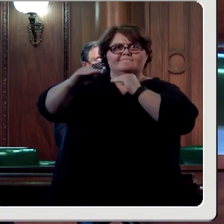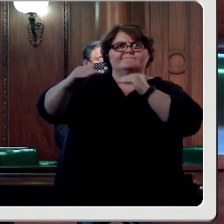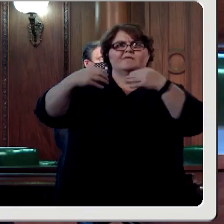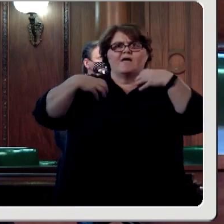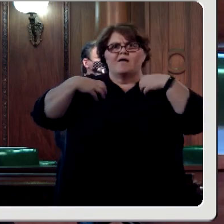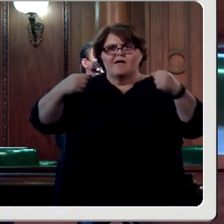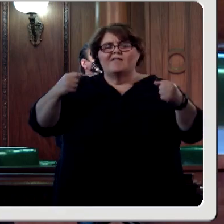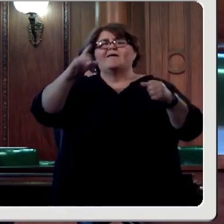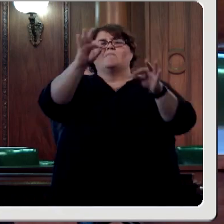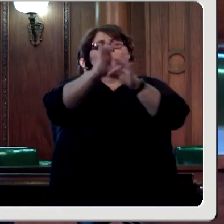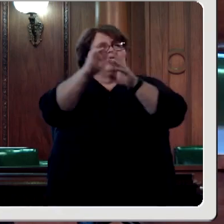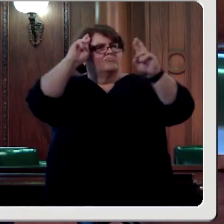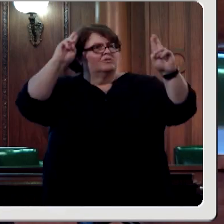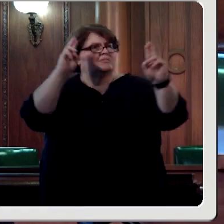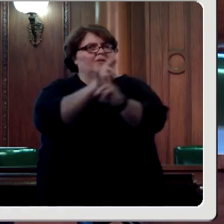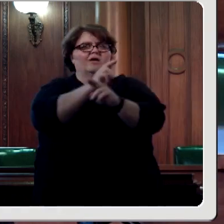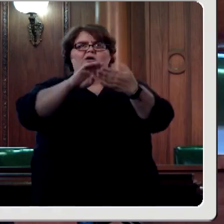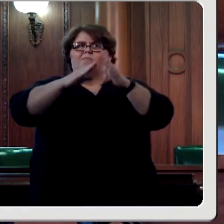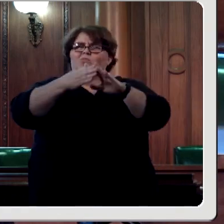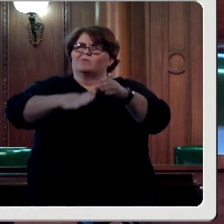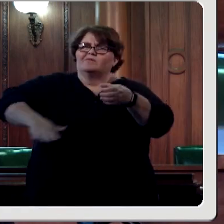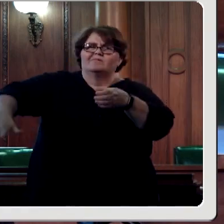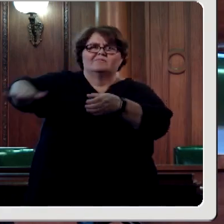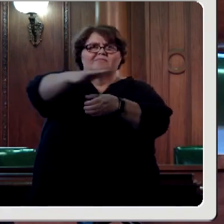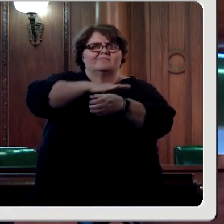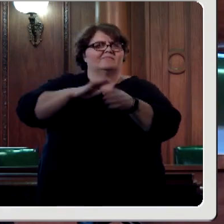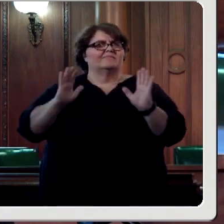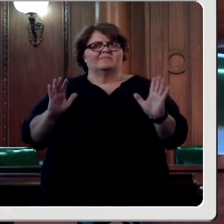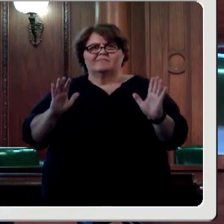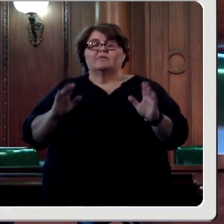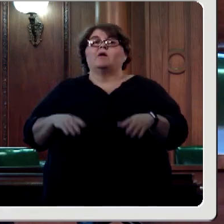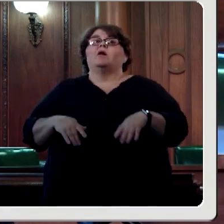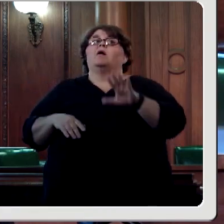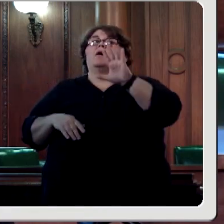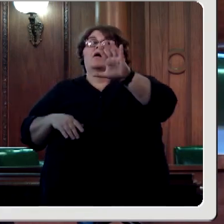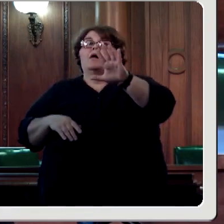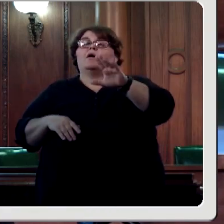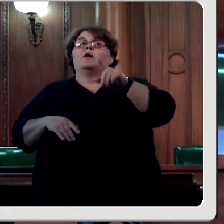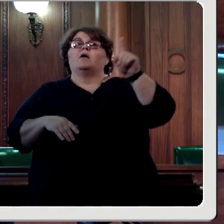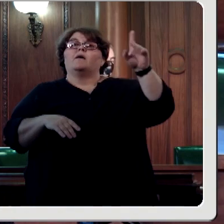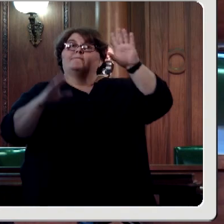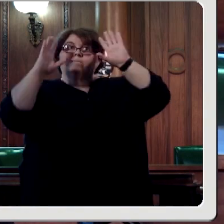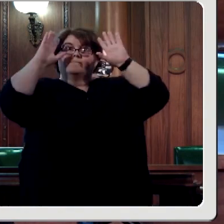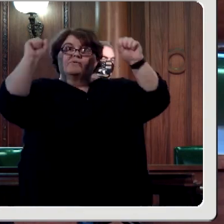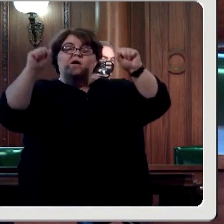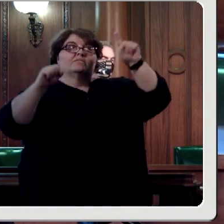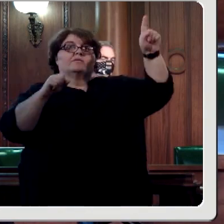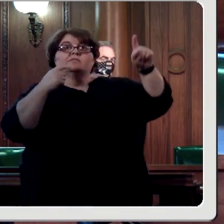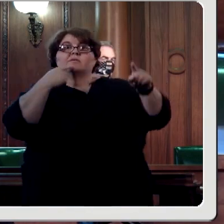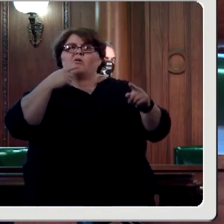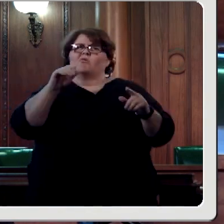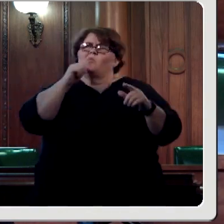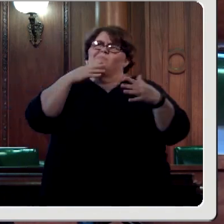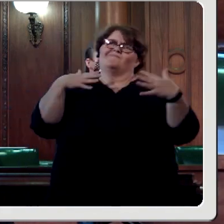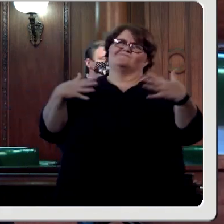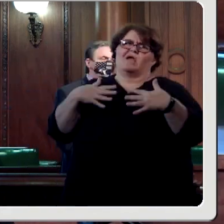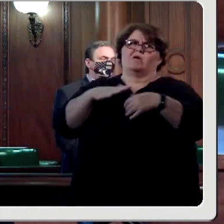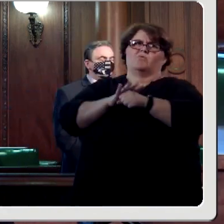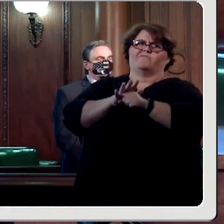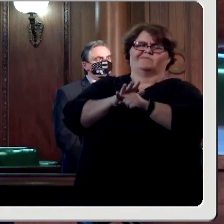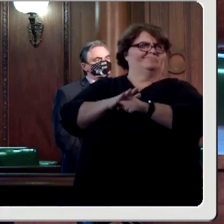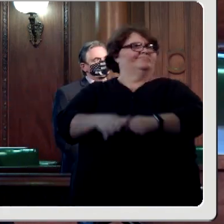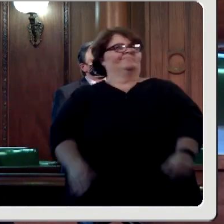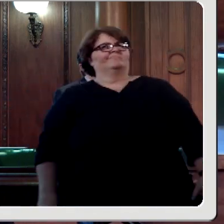afraid, end quote, of COVID. This is an approach that it is essential to be responsible to the facts